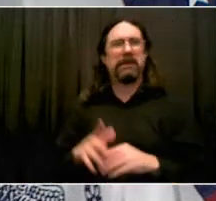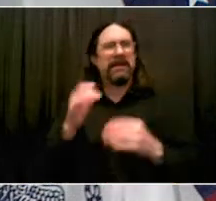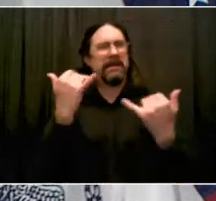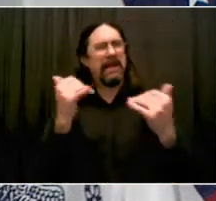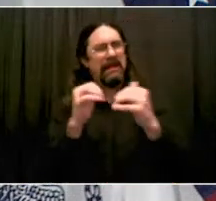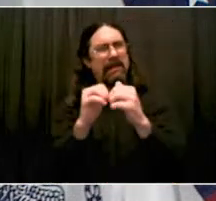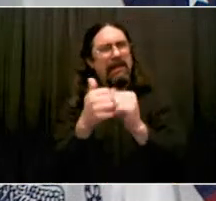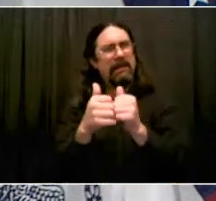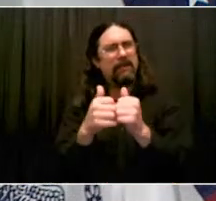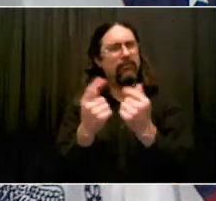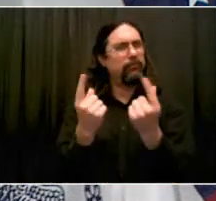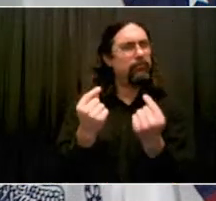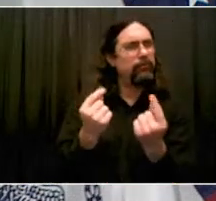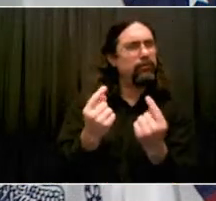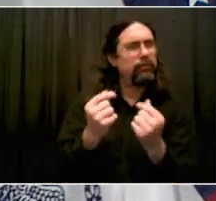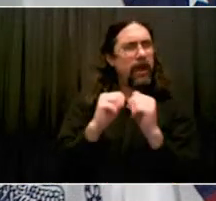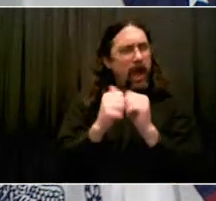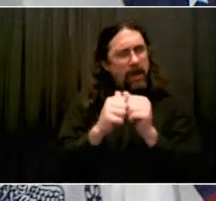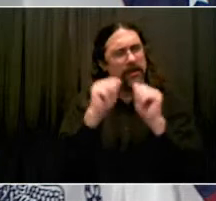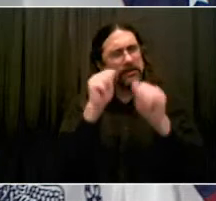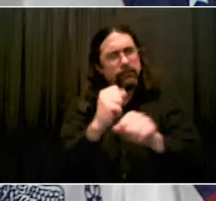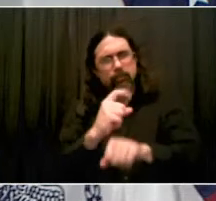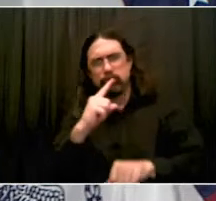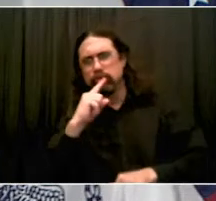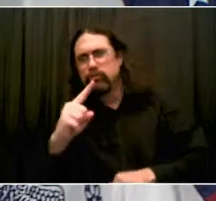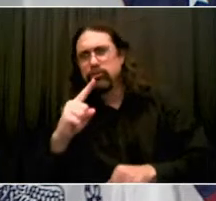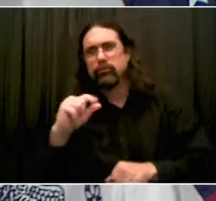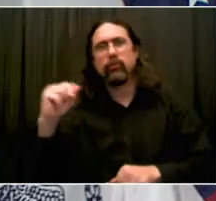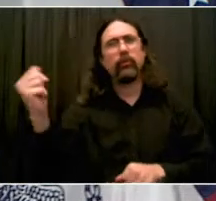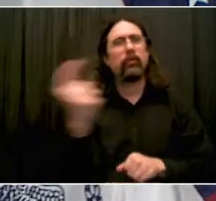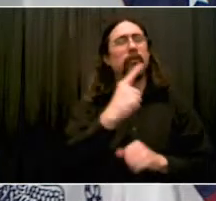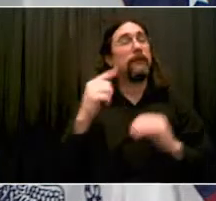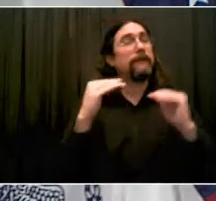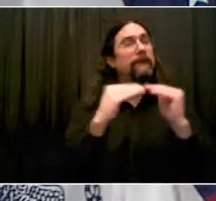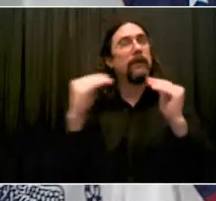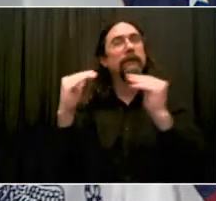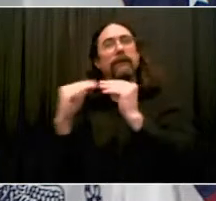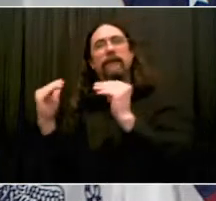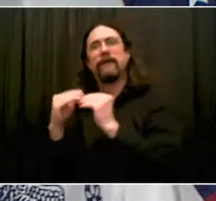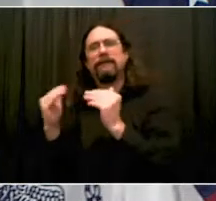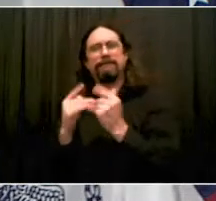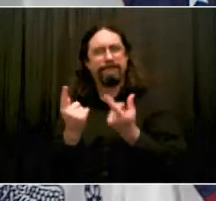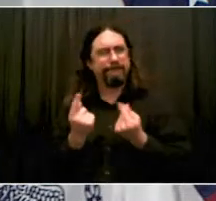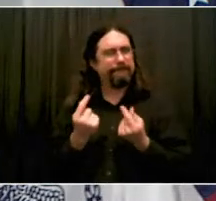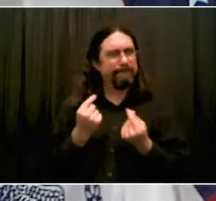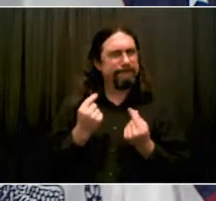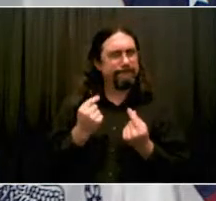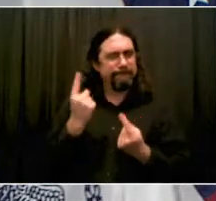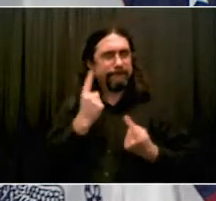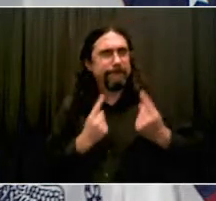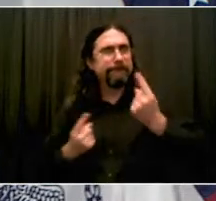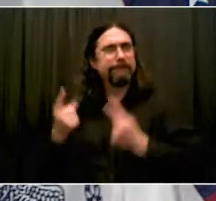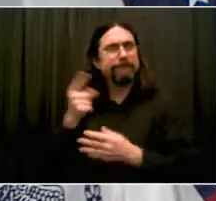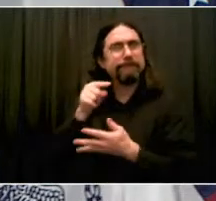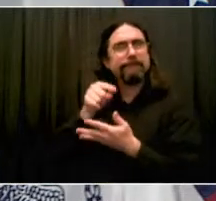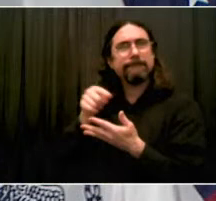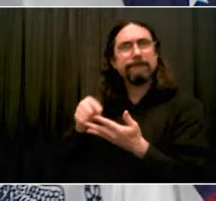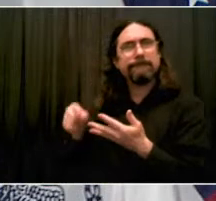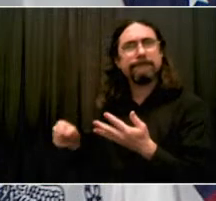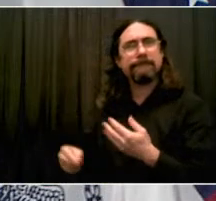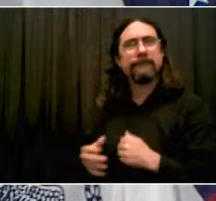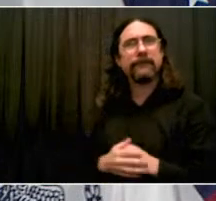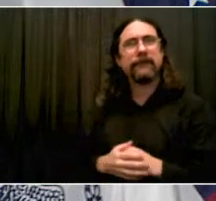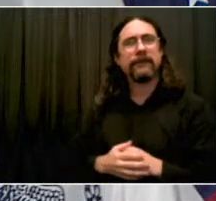years ago. We started an open and honest conversation about mental health, a focused effort